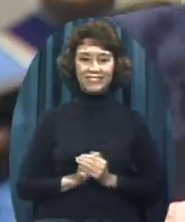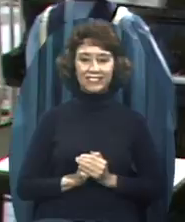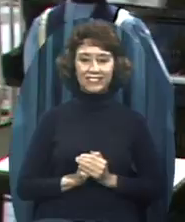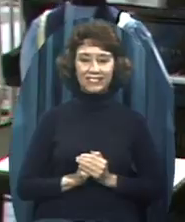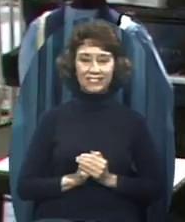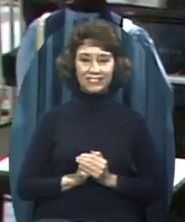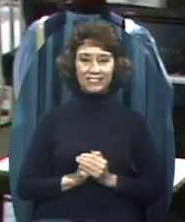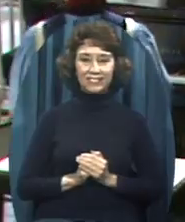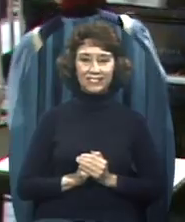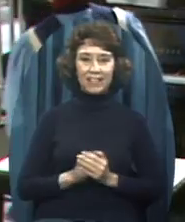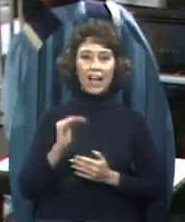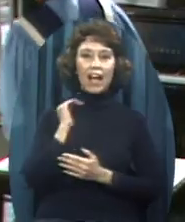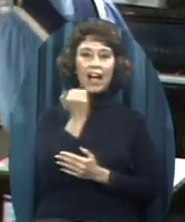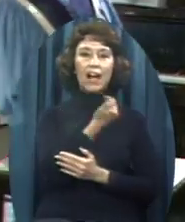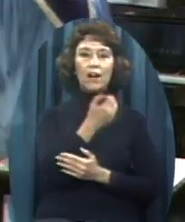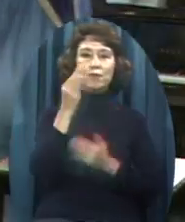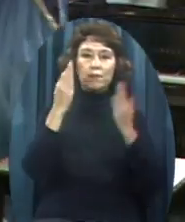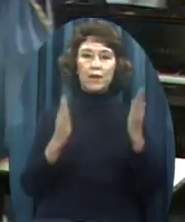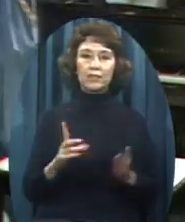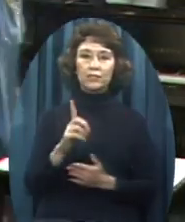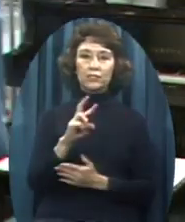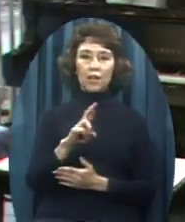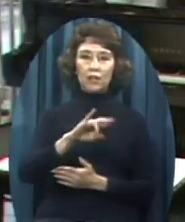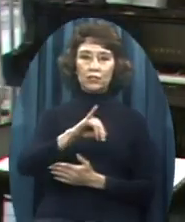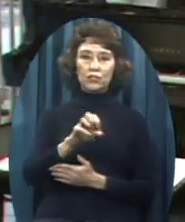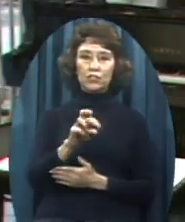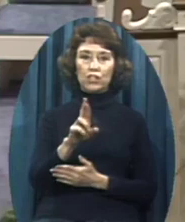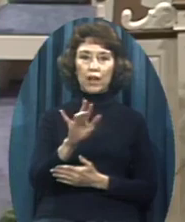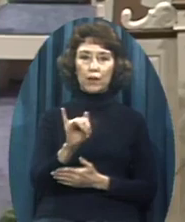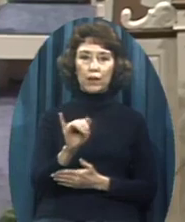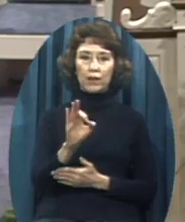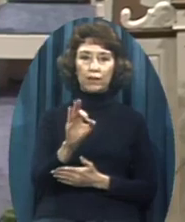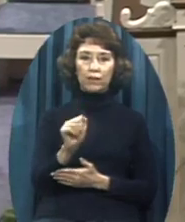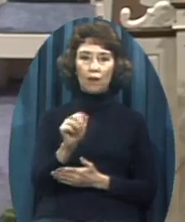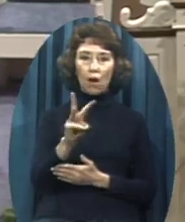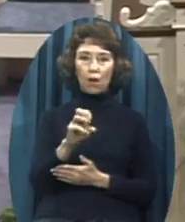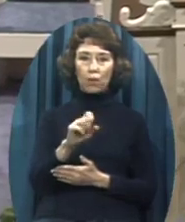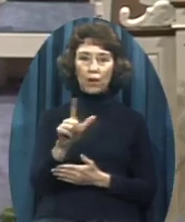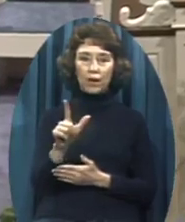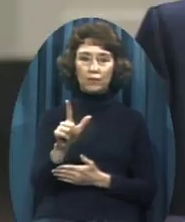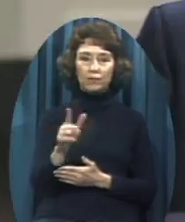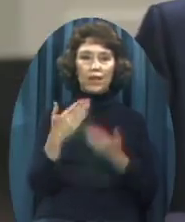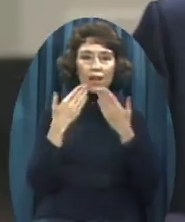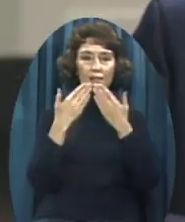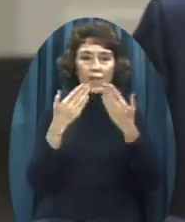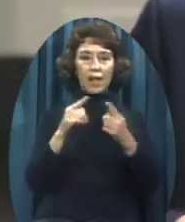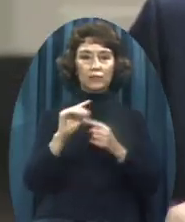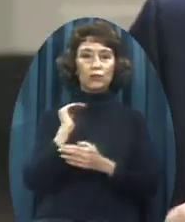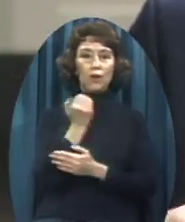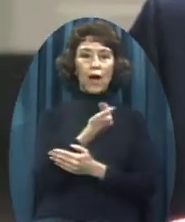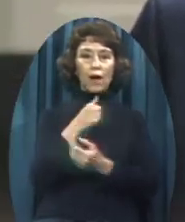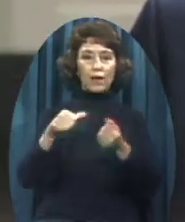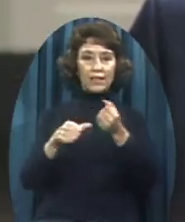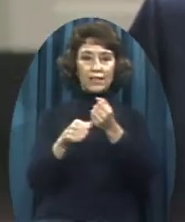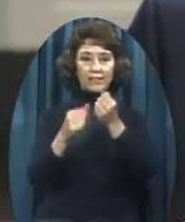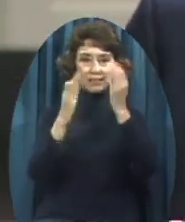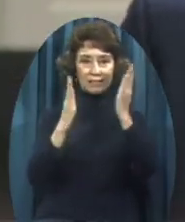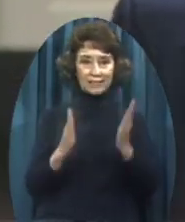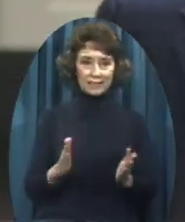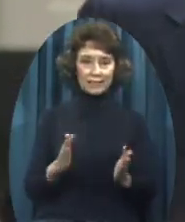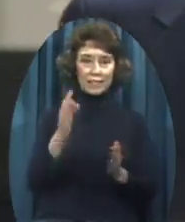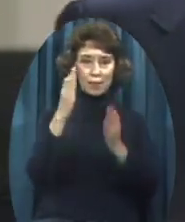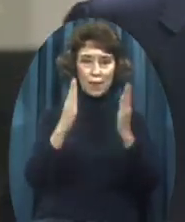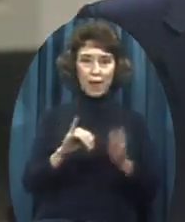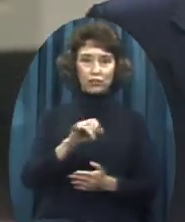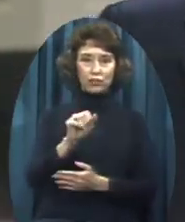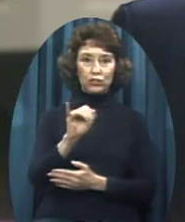You may be seated. Our pastor, Dr. Falwell. Thank you, Jim Moon. Today, from Matthew's